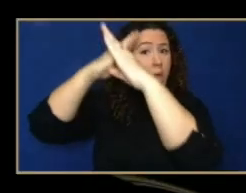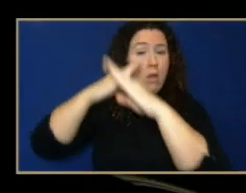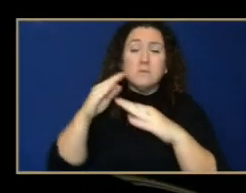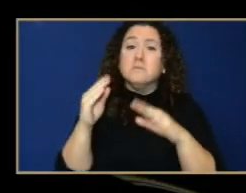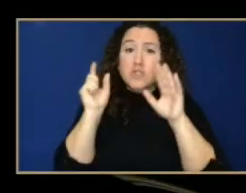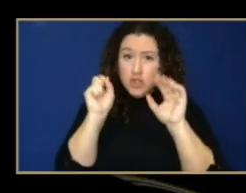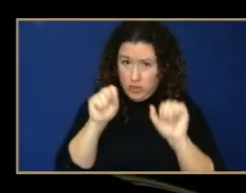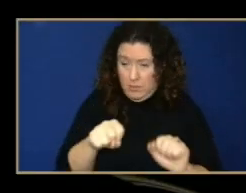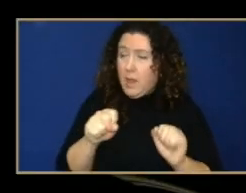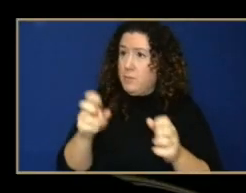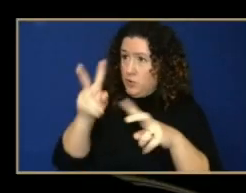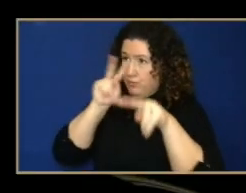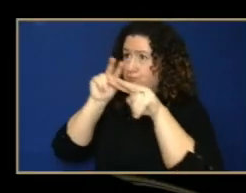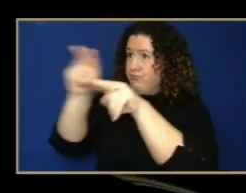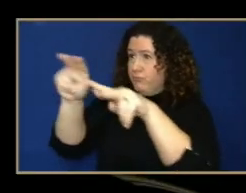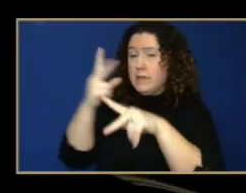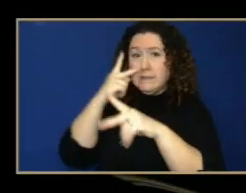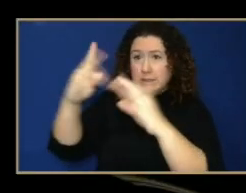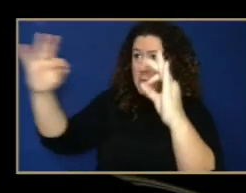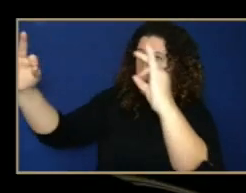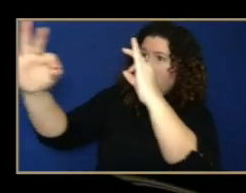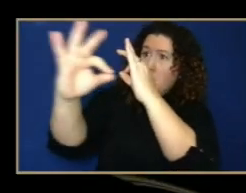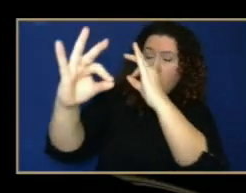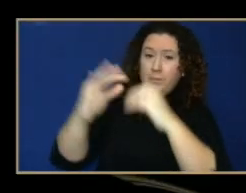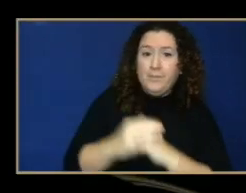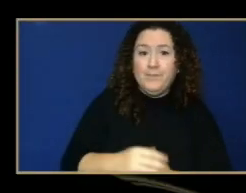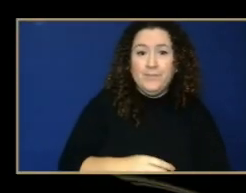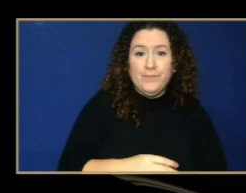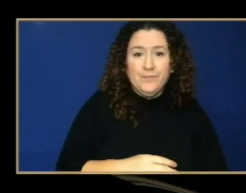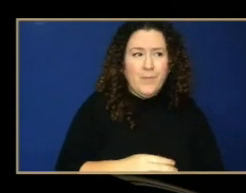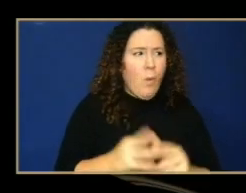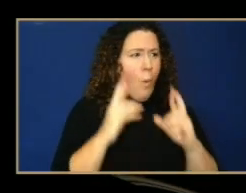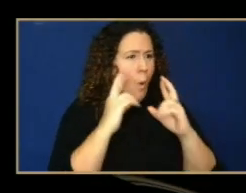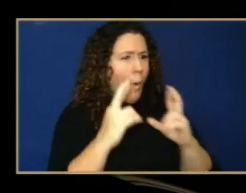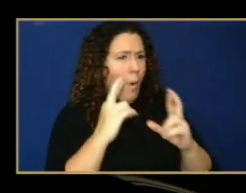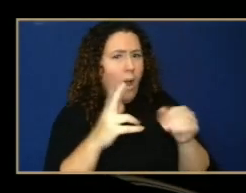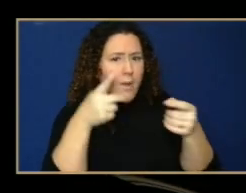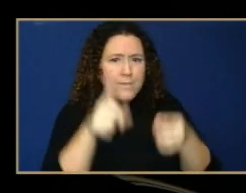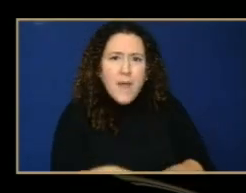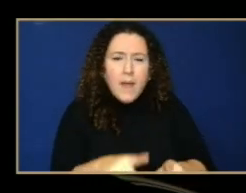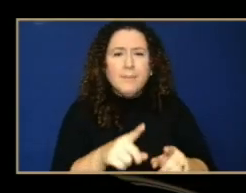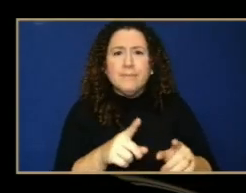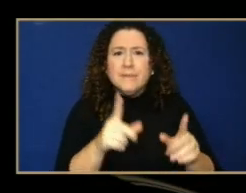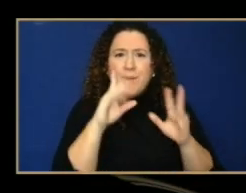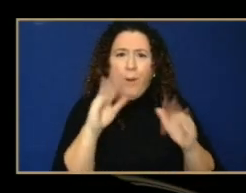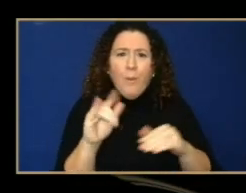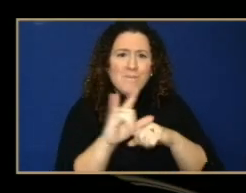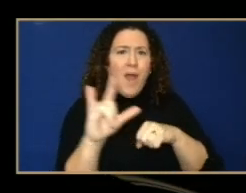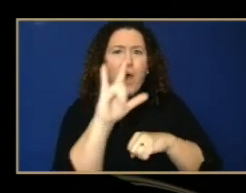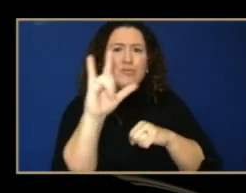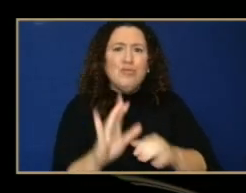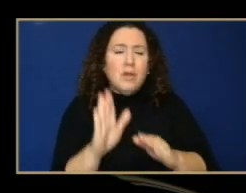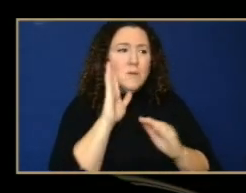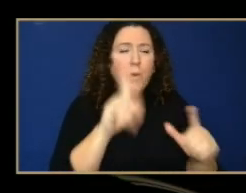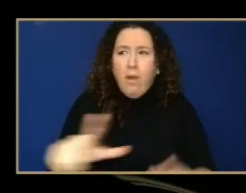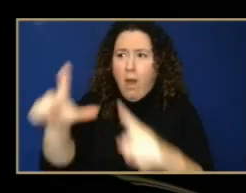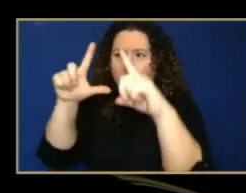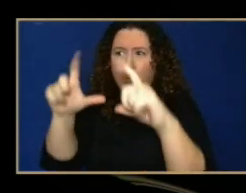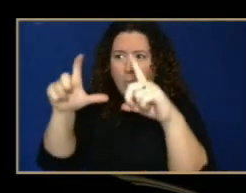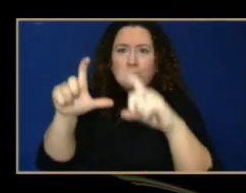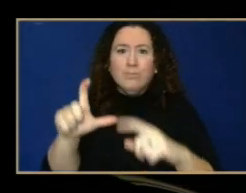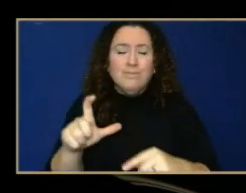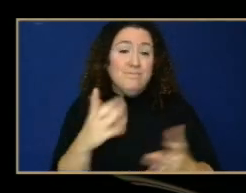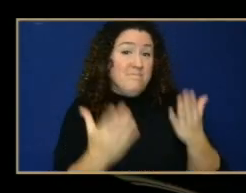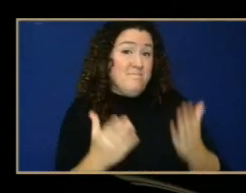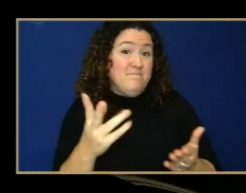I hope that happens, and they take some really great photos from up there. So maybe we'll see one of theirs after the 21st as well. And